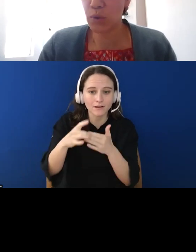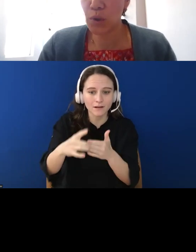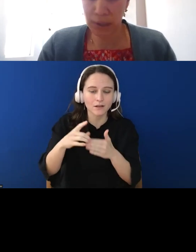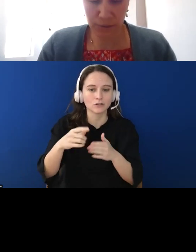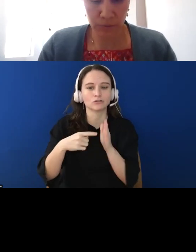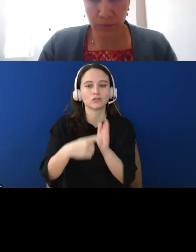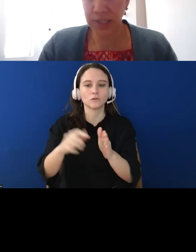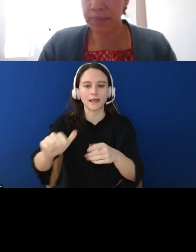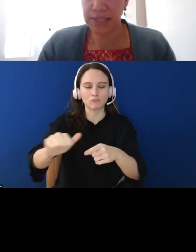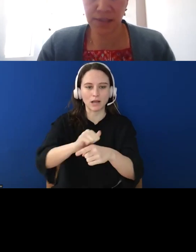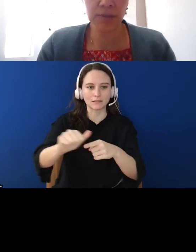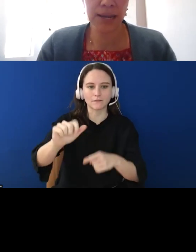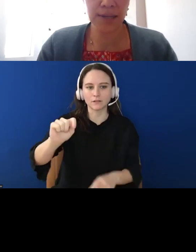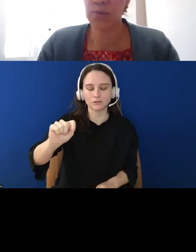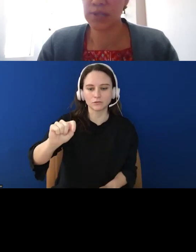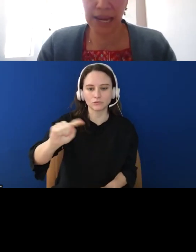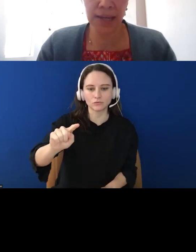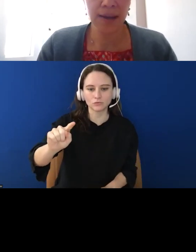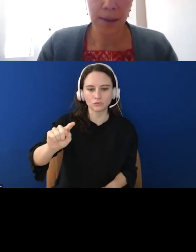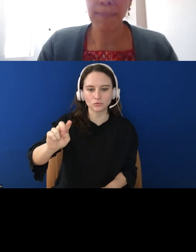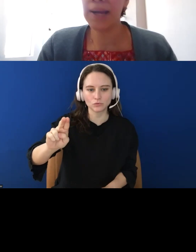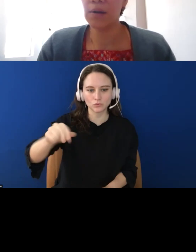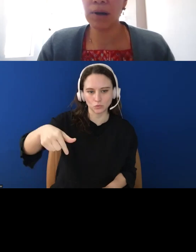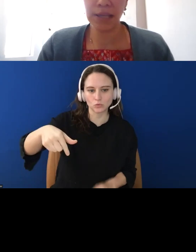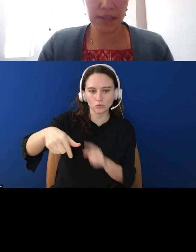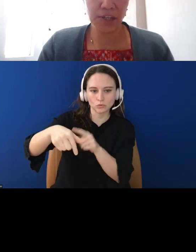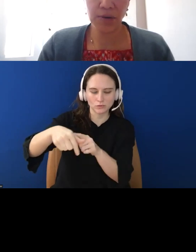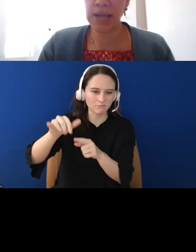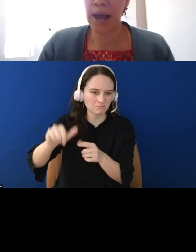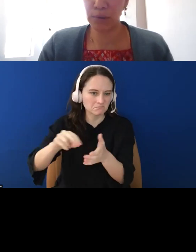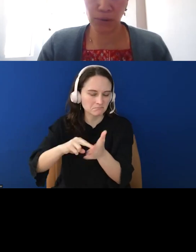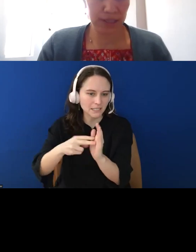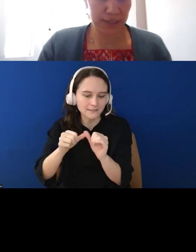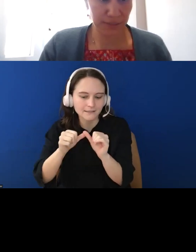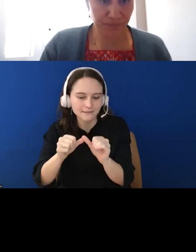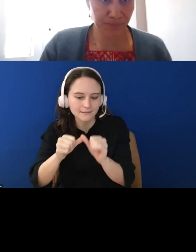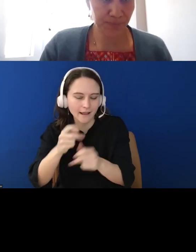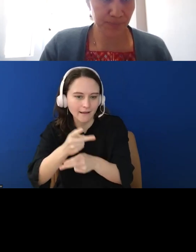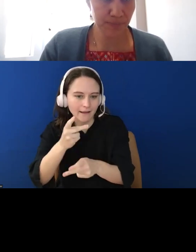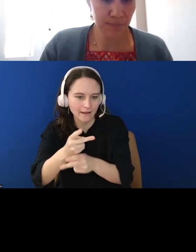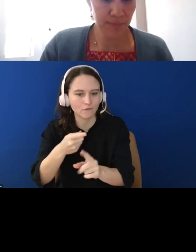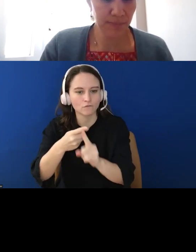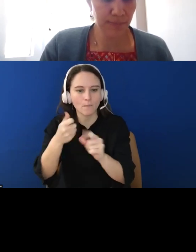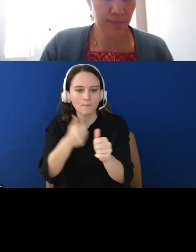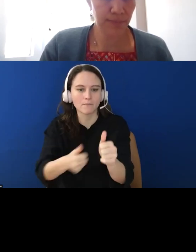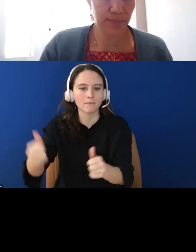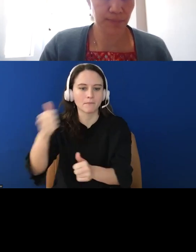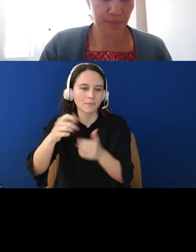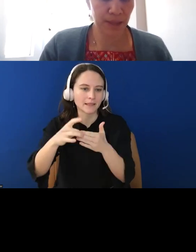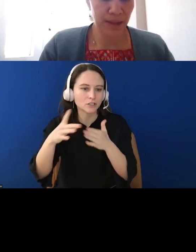or tzuq, which means sustain, by local indigenous authorities.